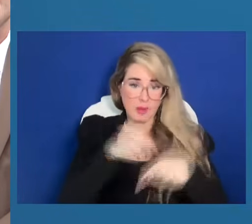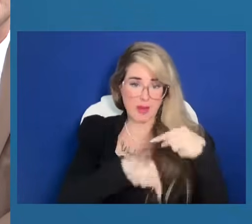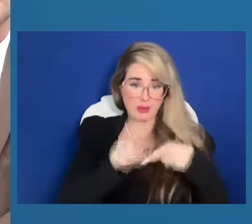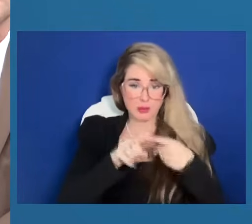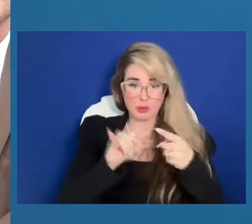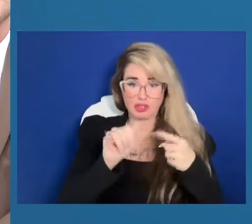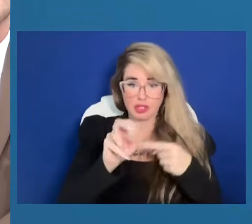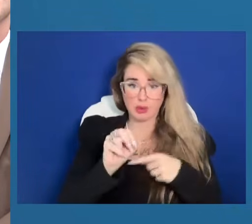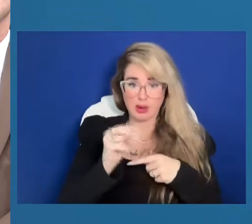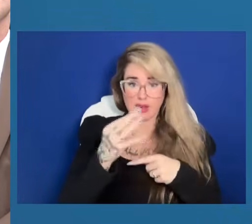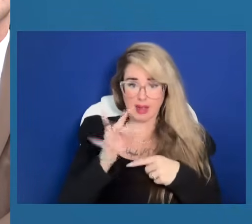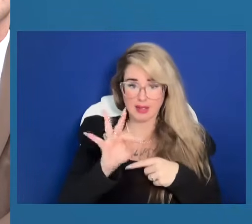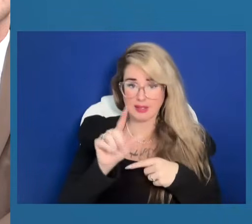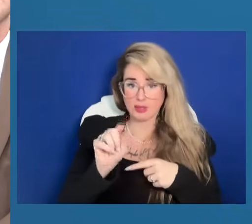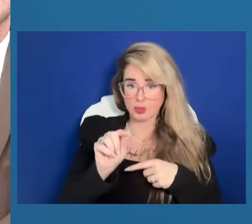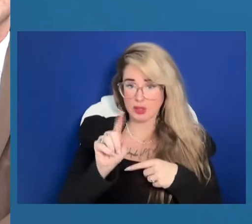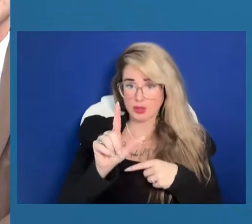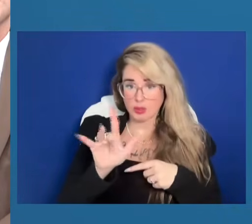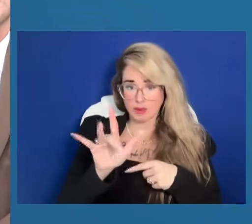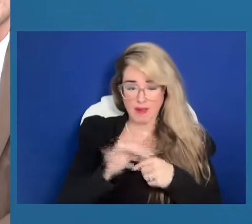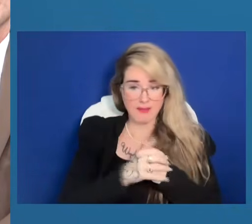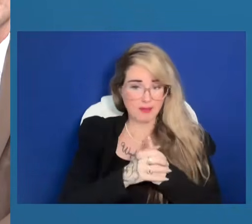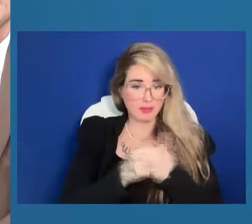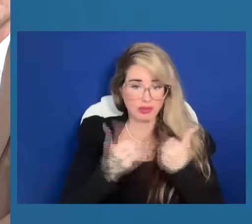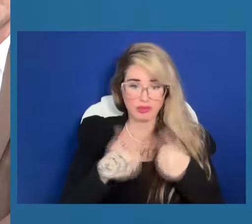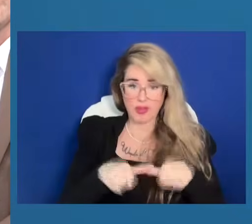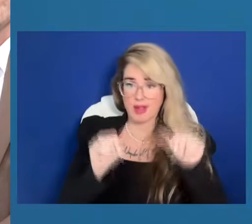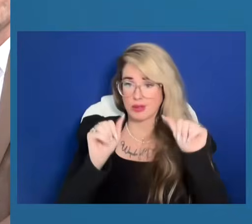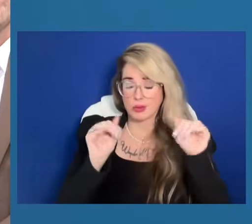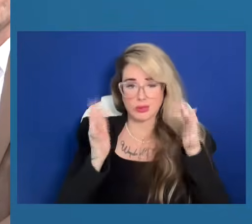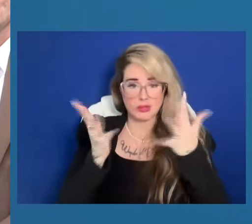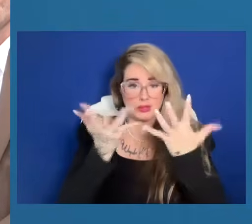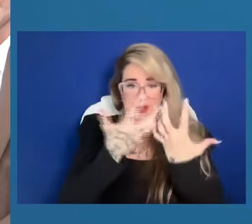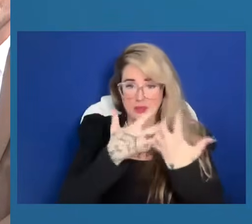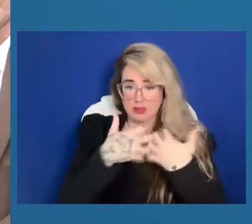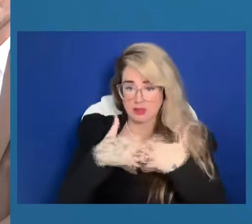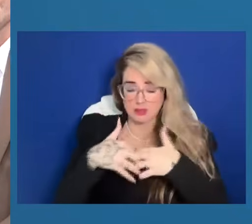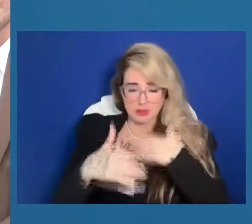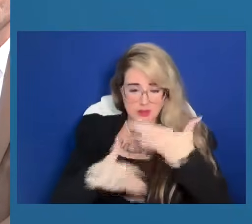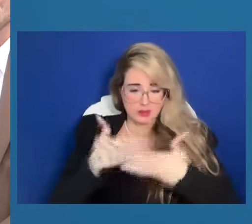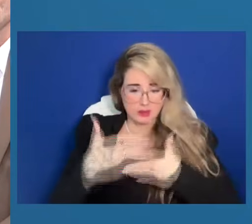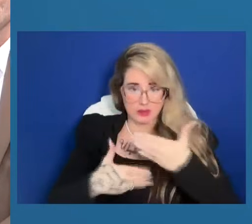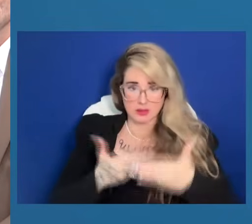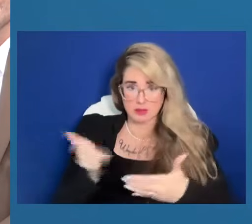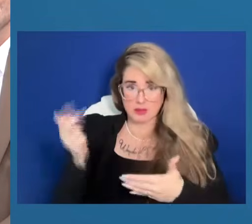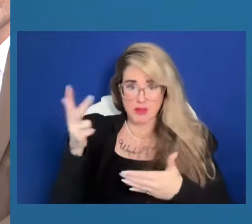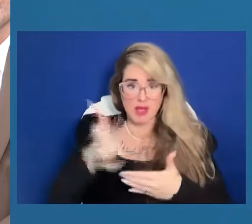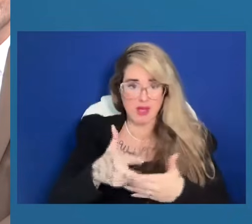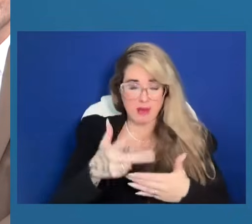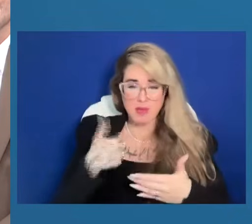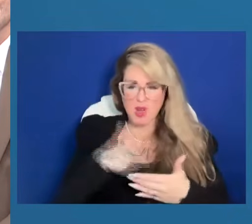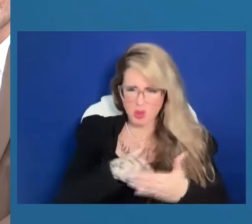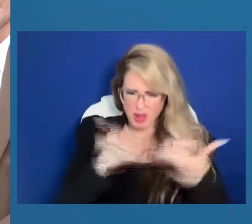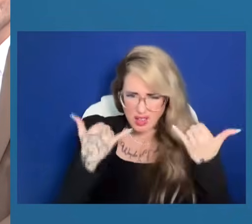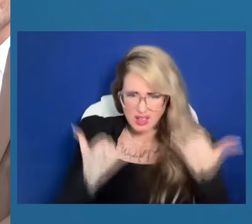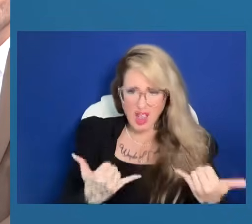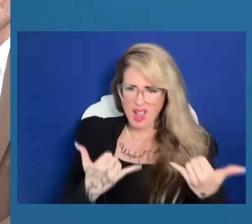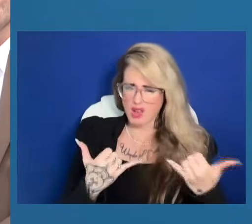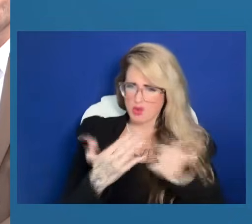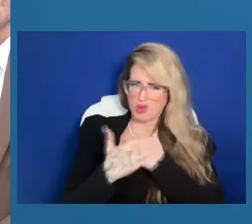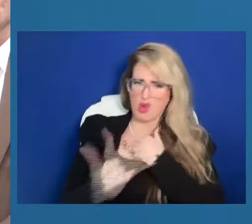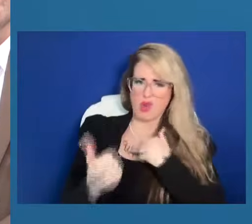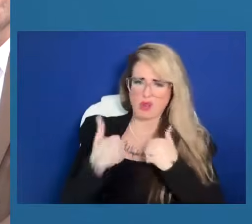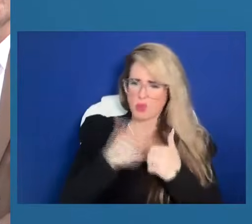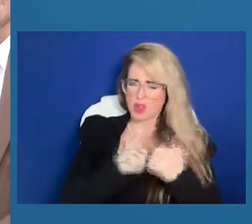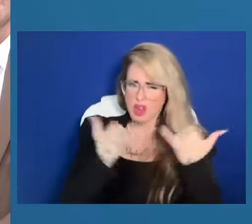2025. Try to pick up the pieces. But until then, we are called. We are morally called and challenged at this